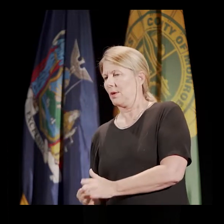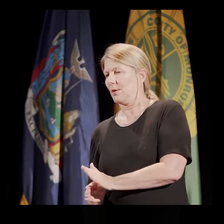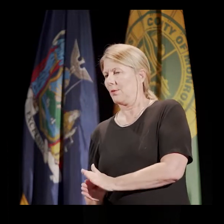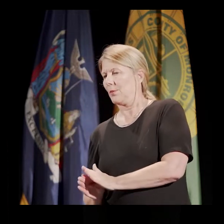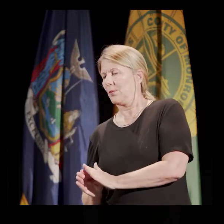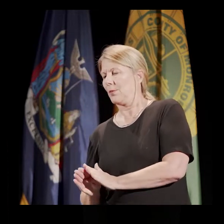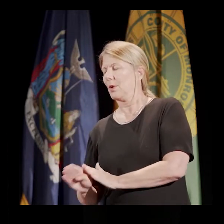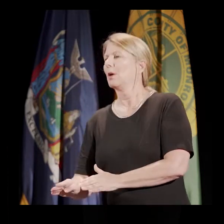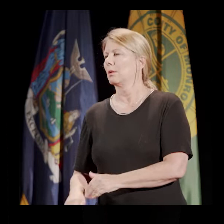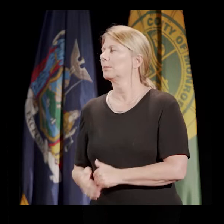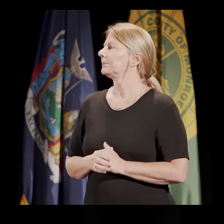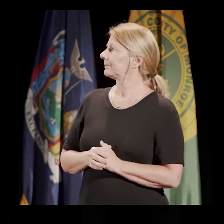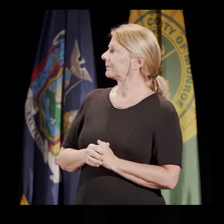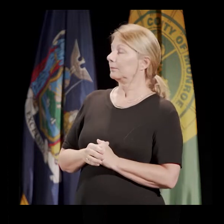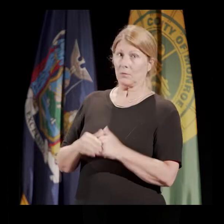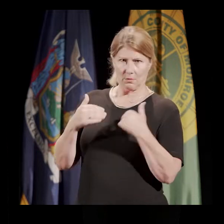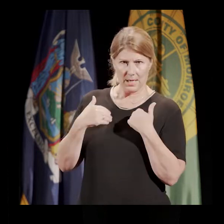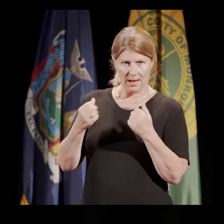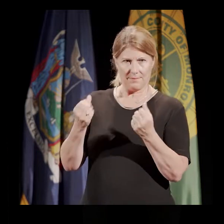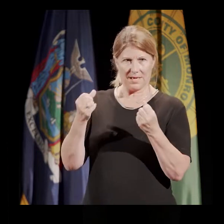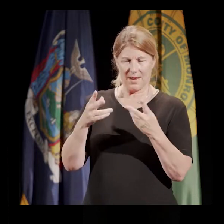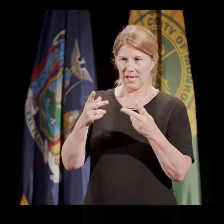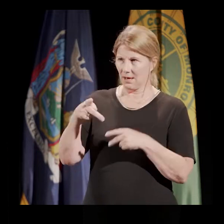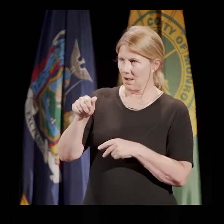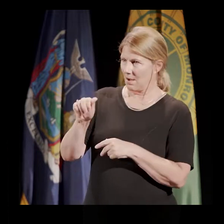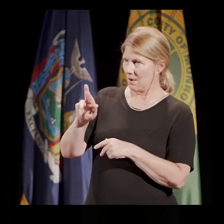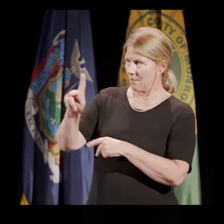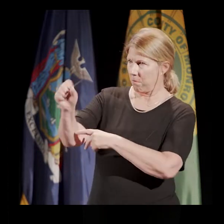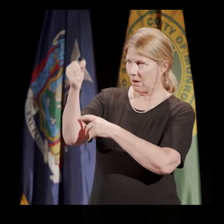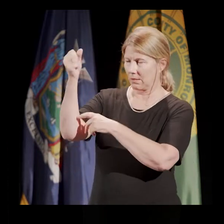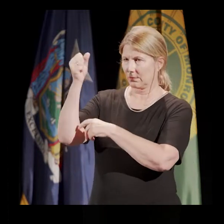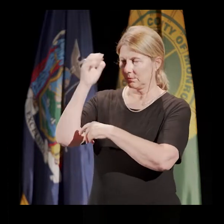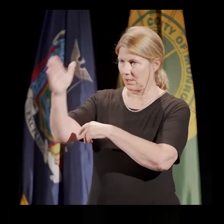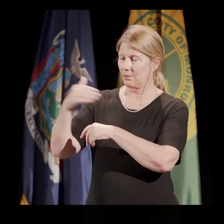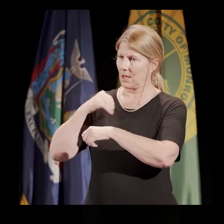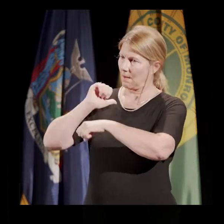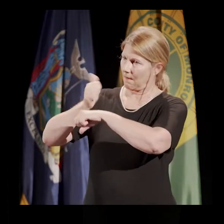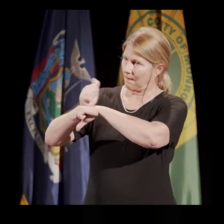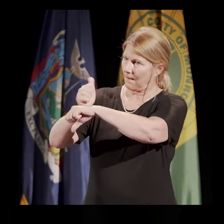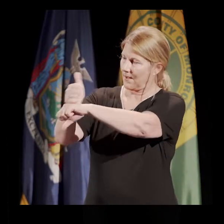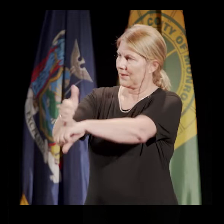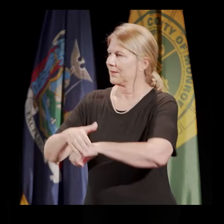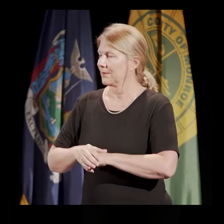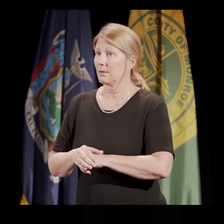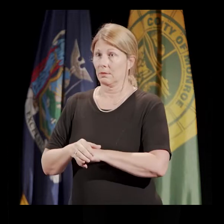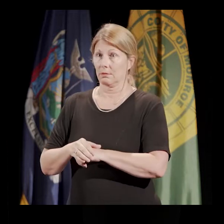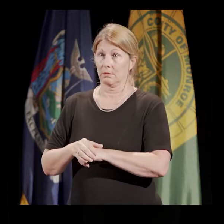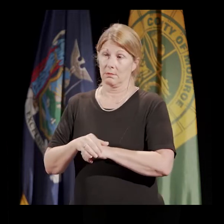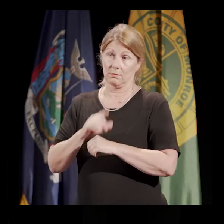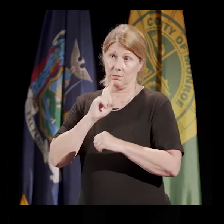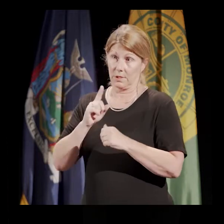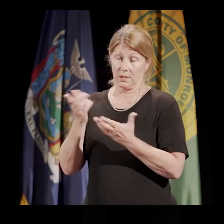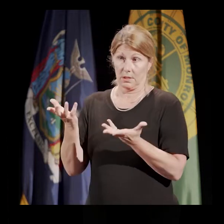to recruit interested parties, and the deadline to submit proposals is August 15th. I want to encourage anyone